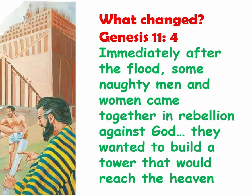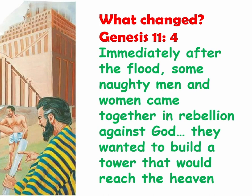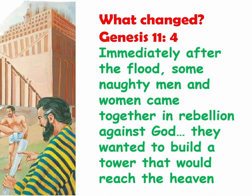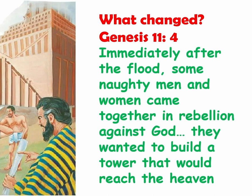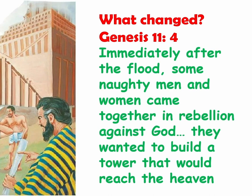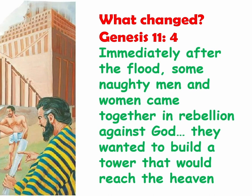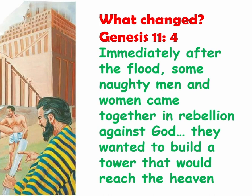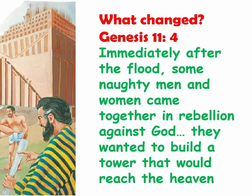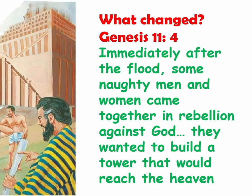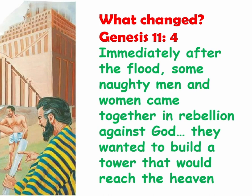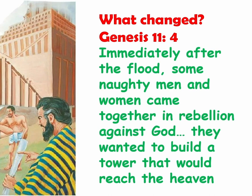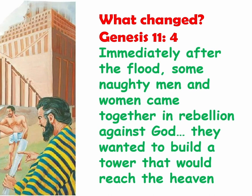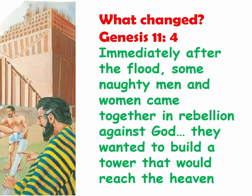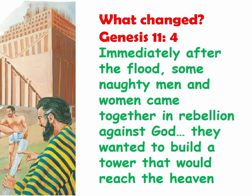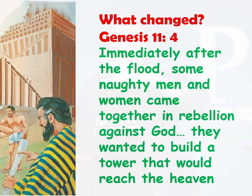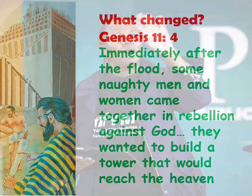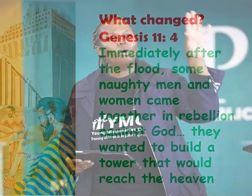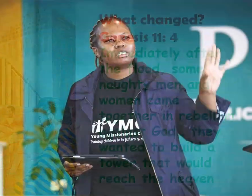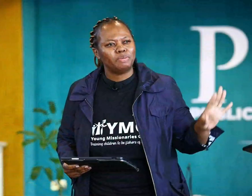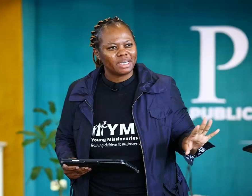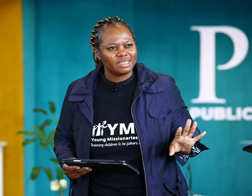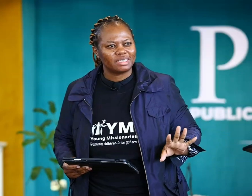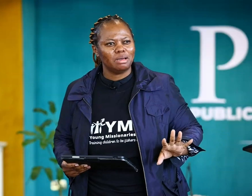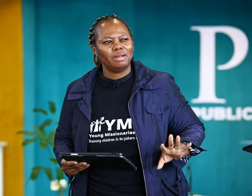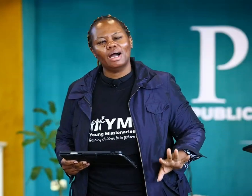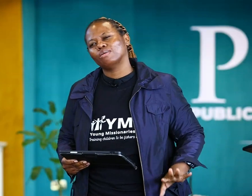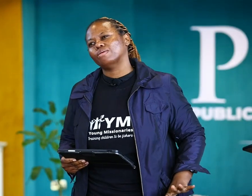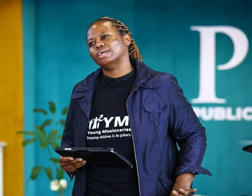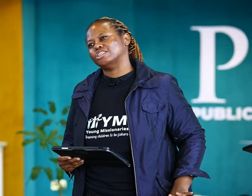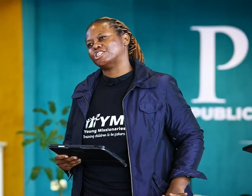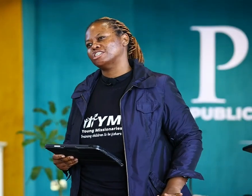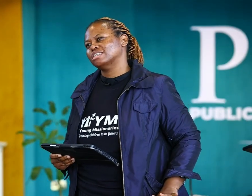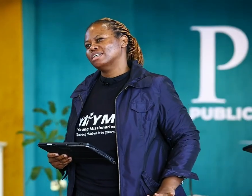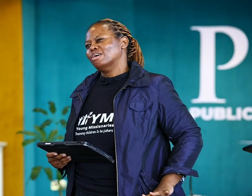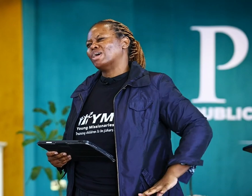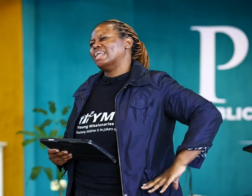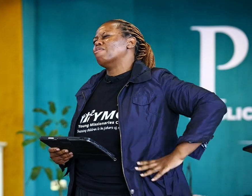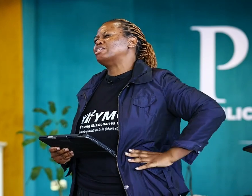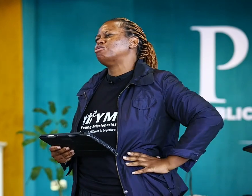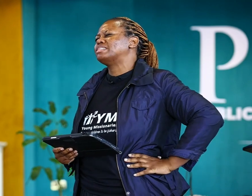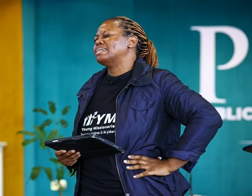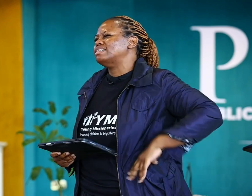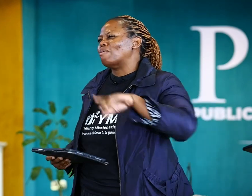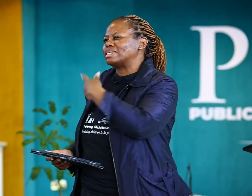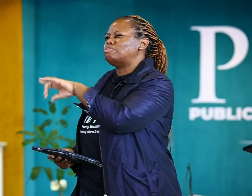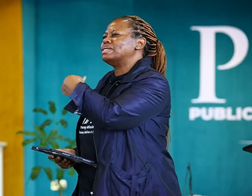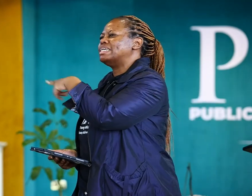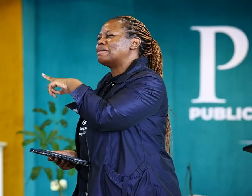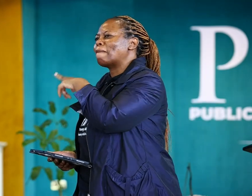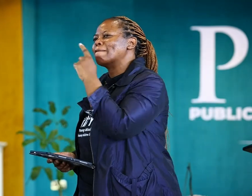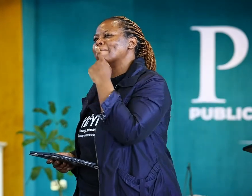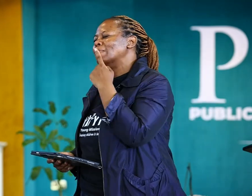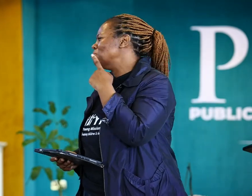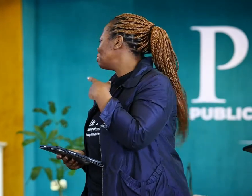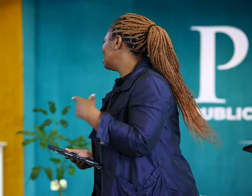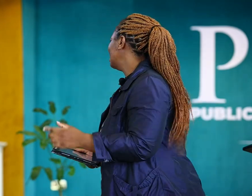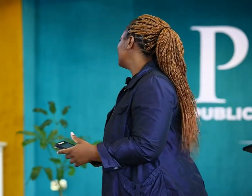wanted to do something. But now, wait a minute, because we were all speaking the same language, what language do you think they were